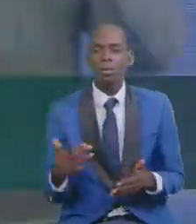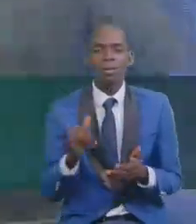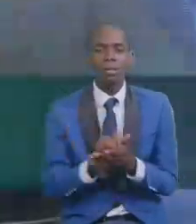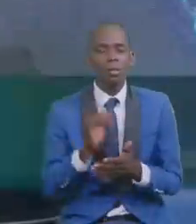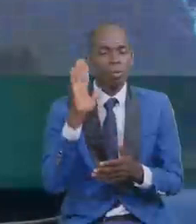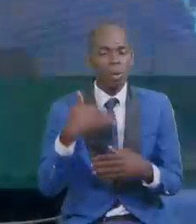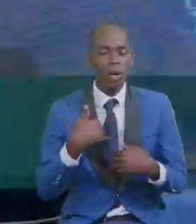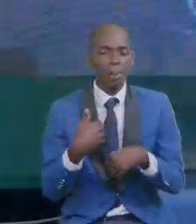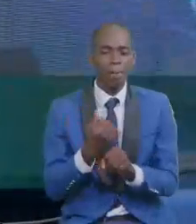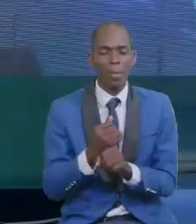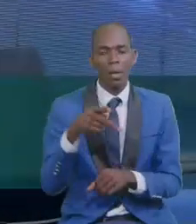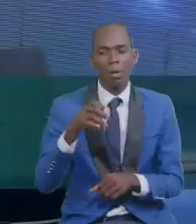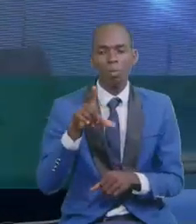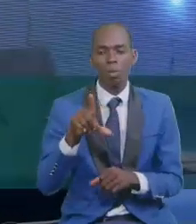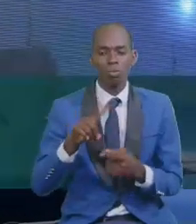him stop.